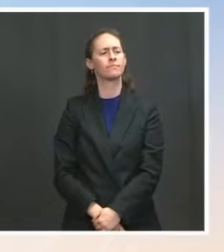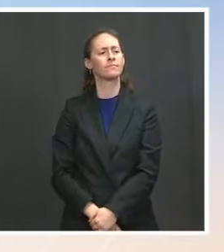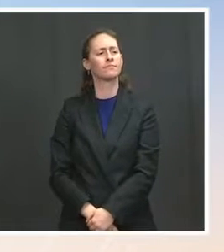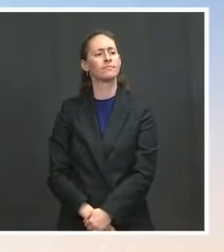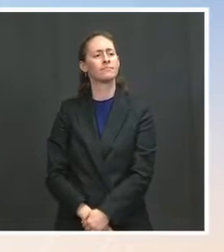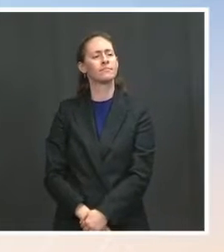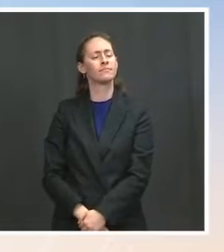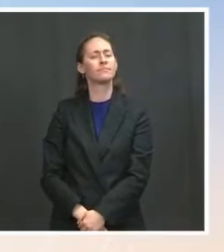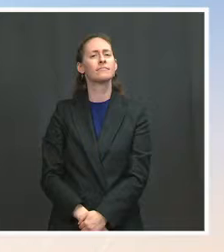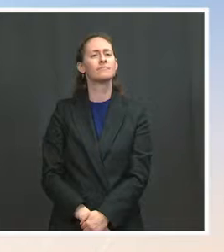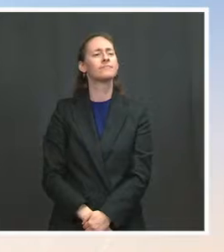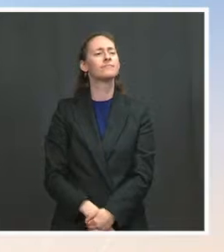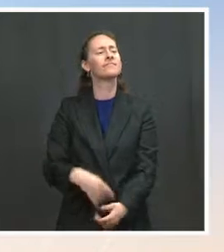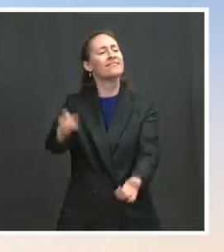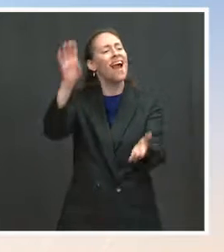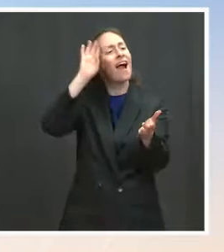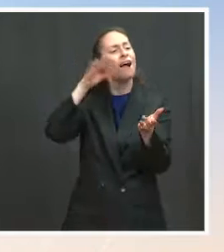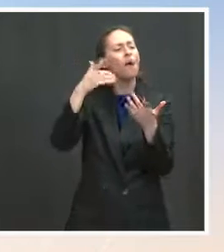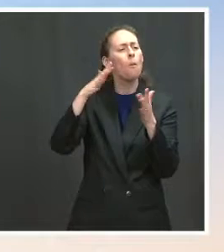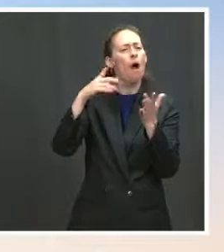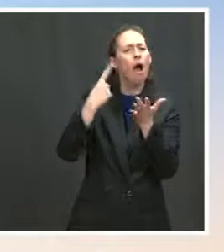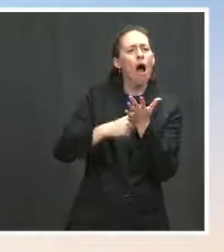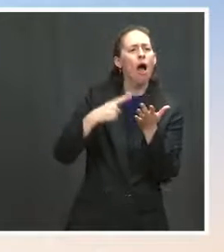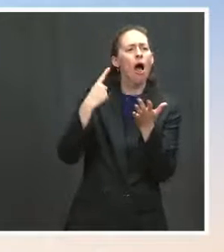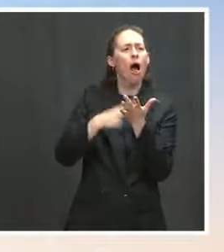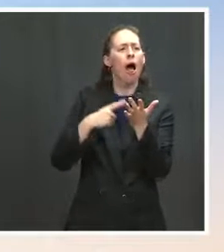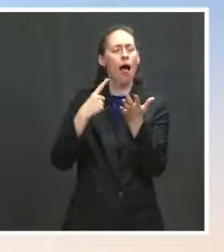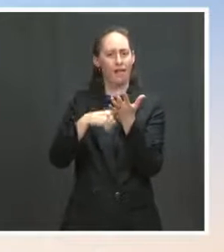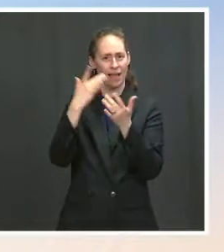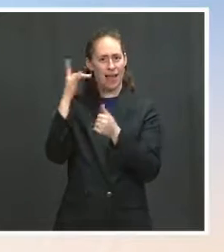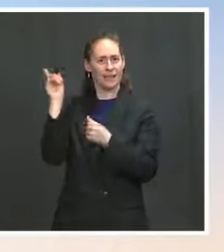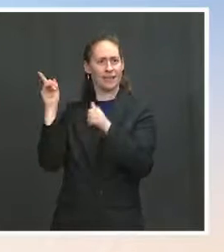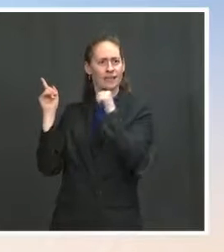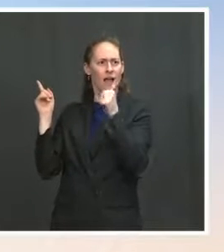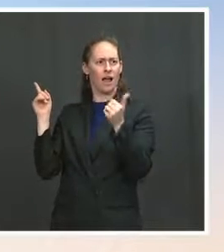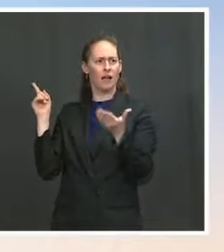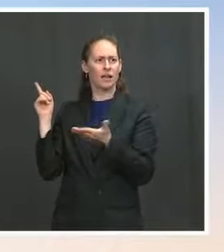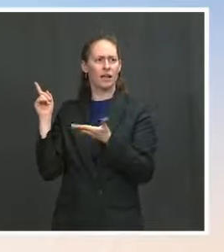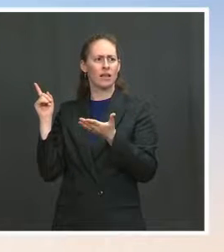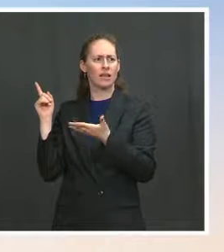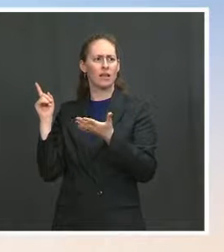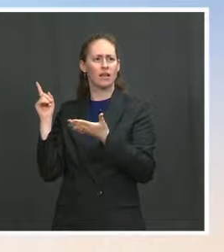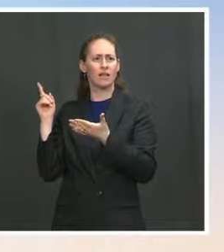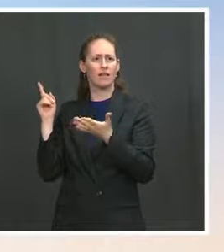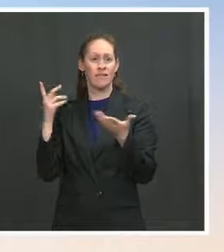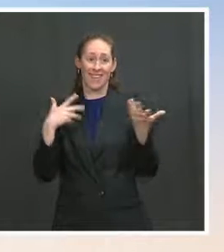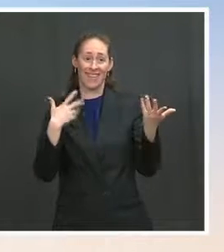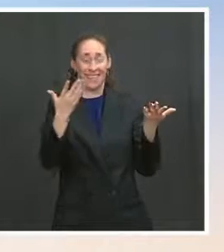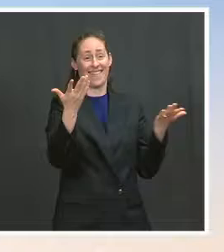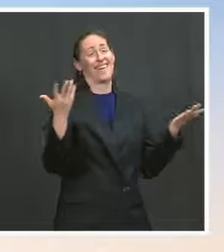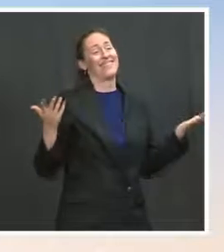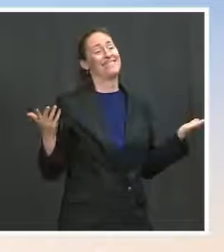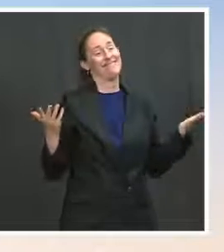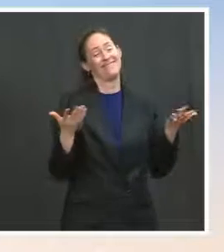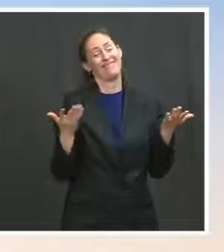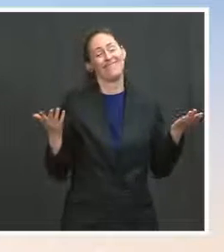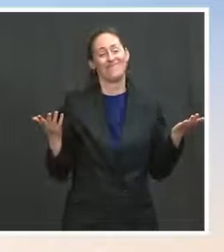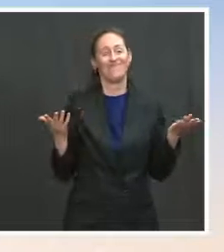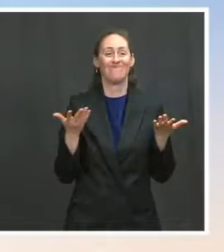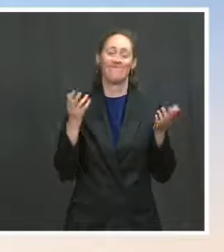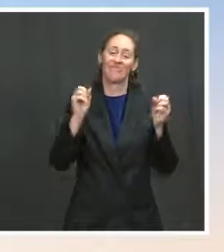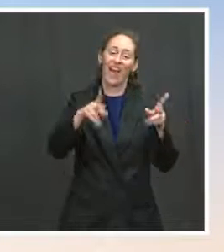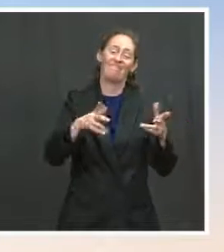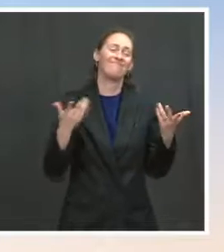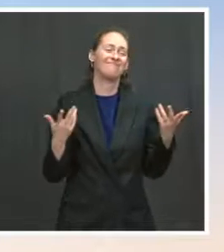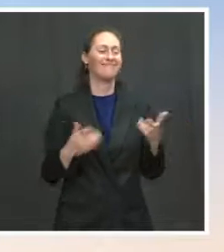happened when Biden wasn't in office and when those emails were sent. You guys were That's a setup. Probably not. Okay. But has